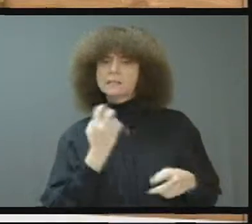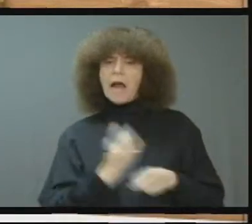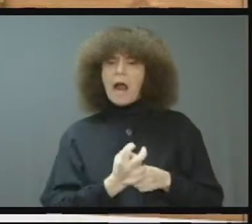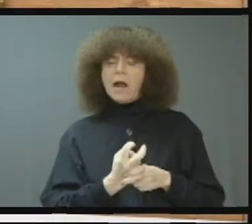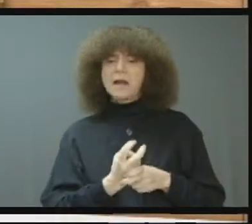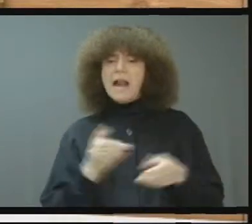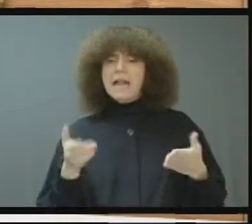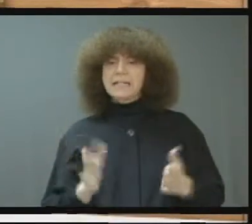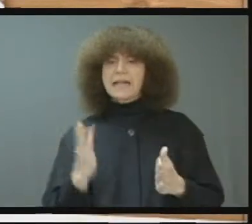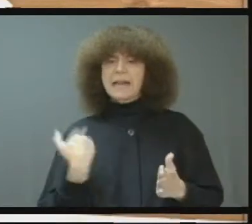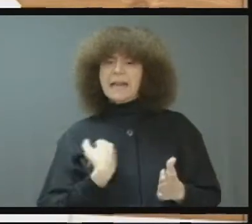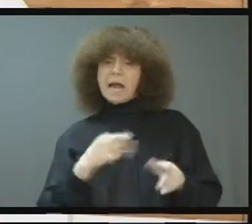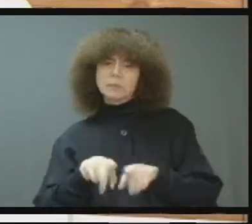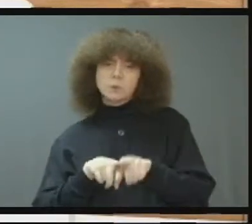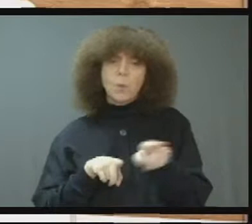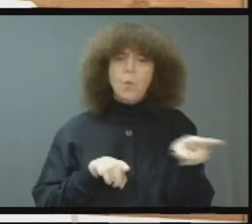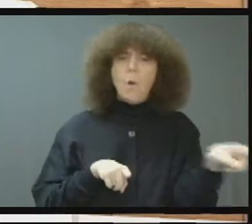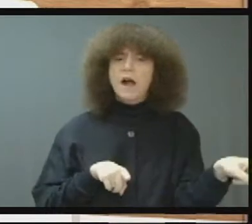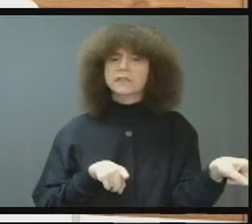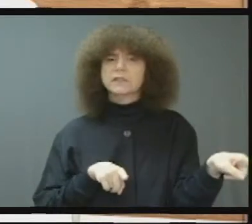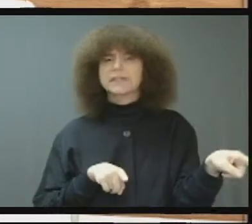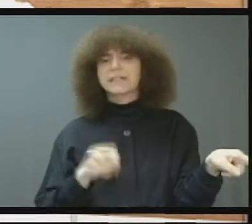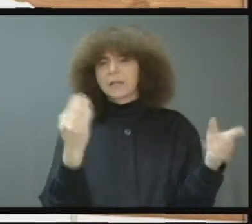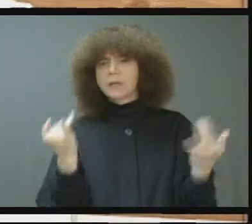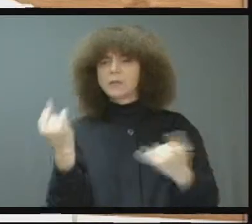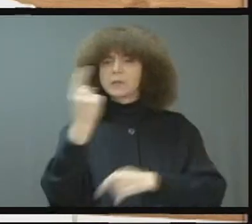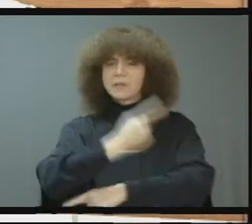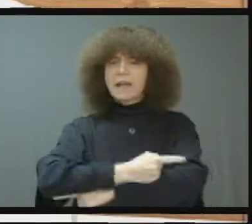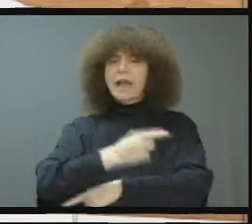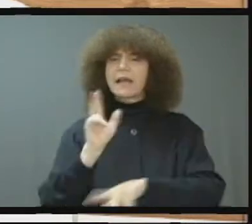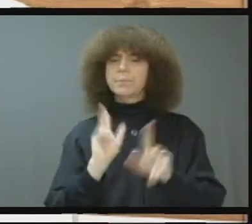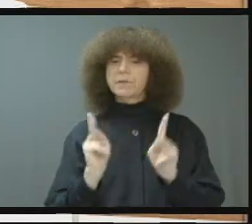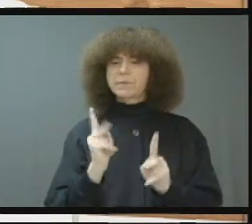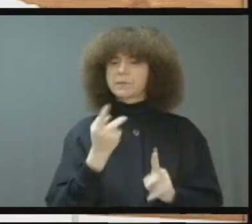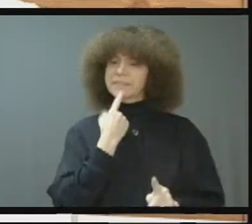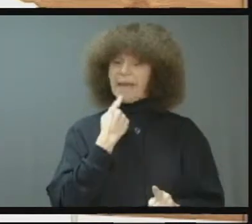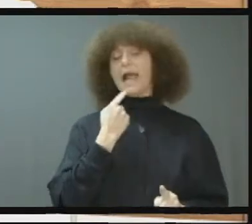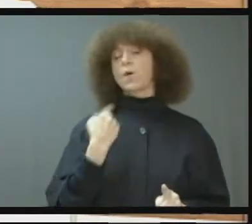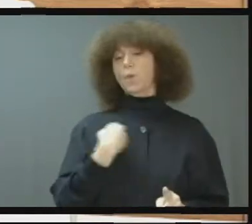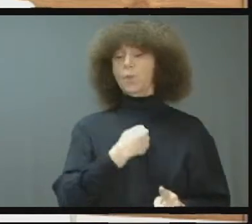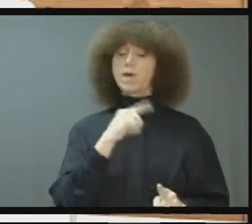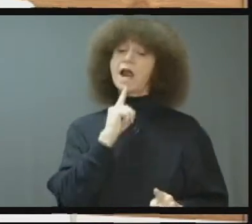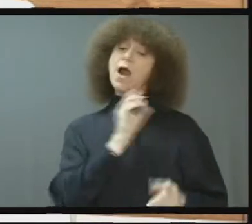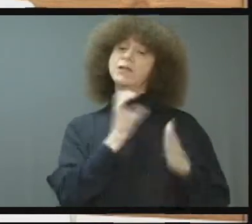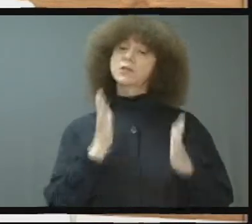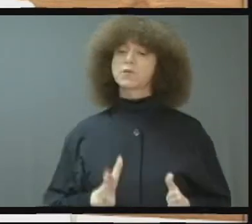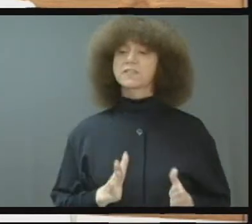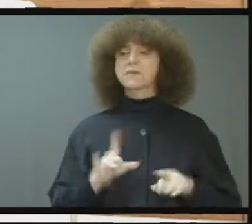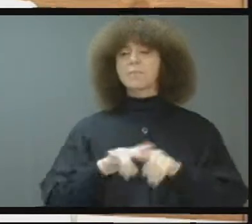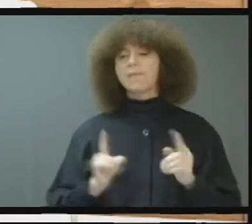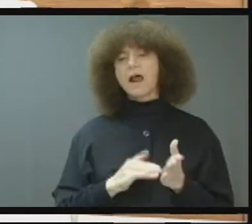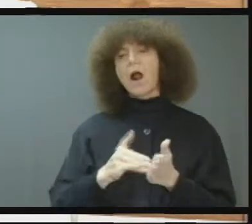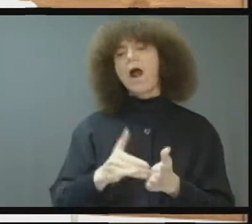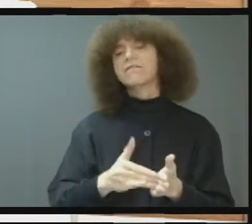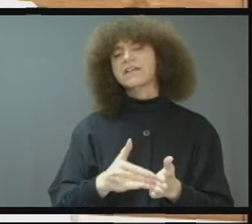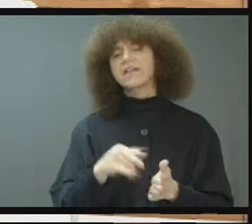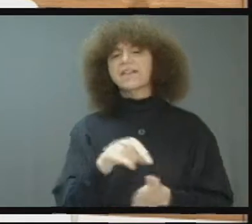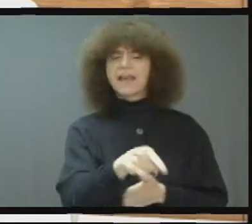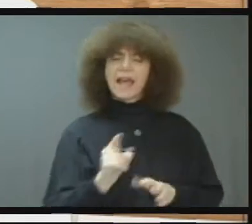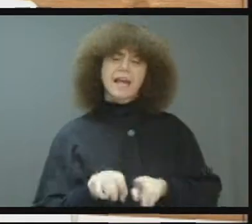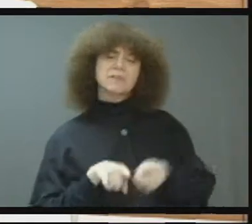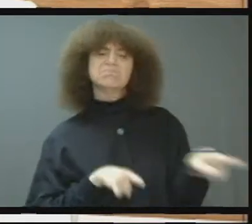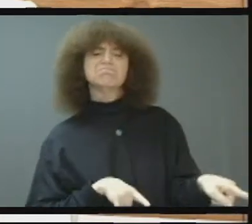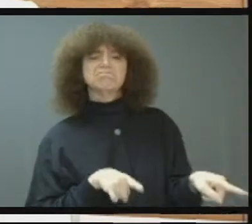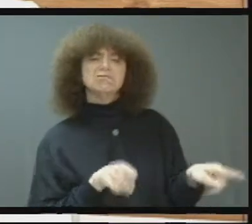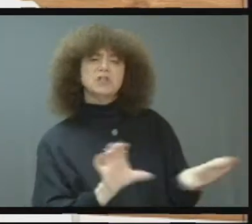happening. You know, today a lot of people say that they're Christians, but yet so often they do what they want to, and they